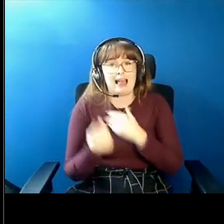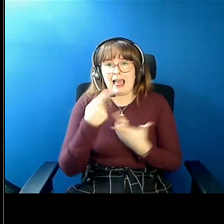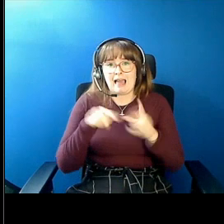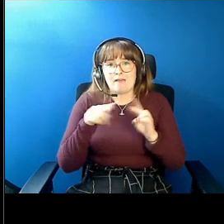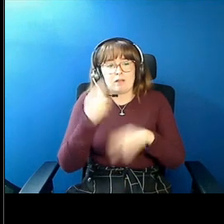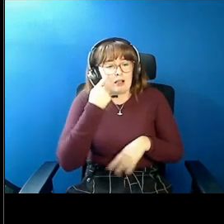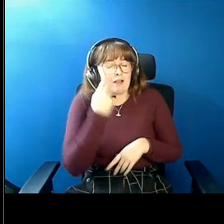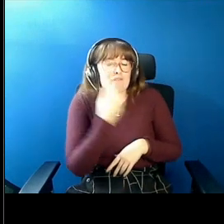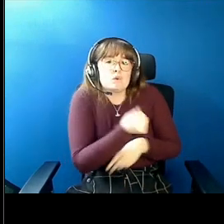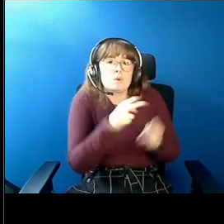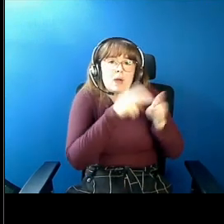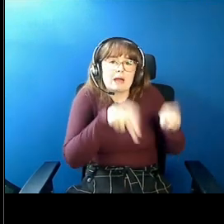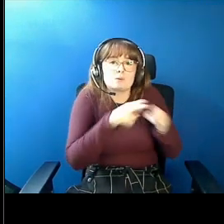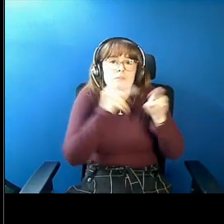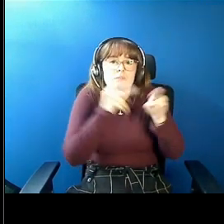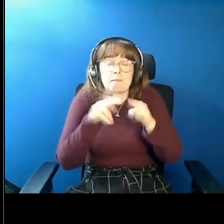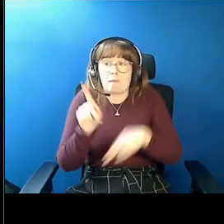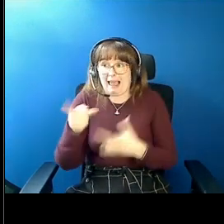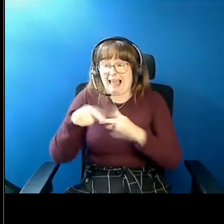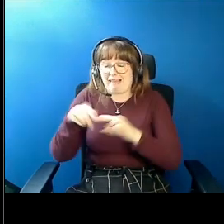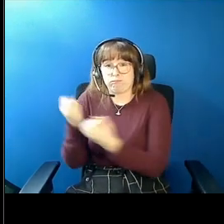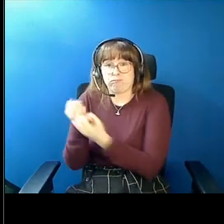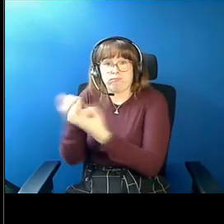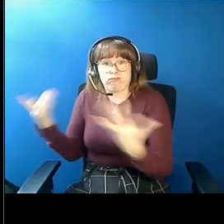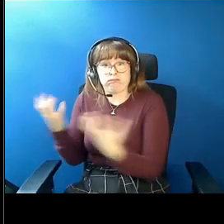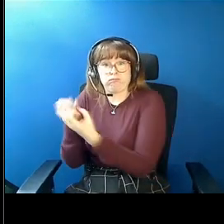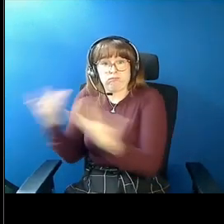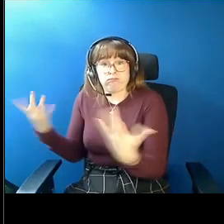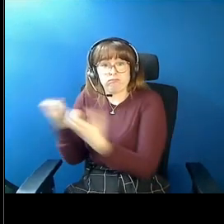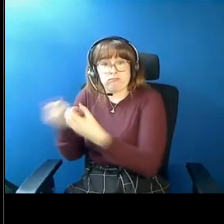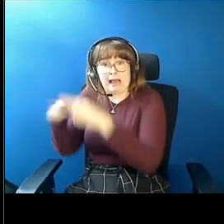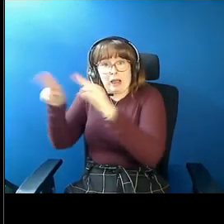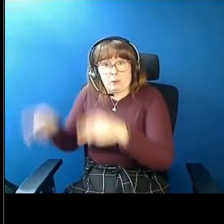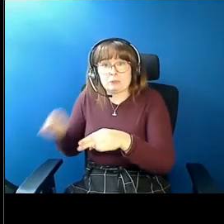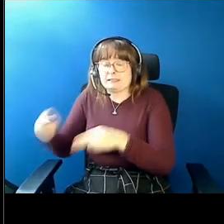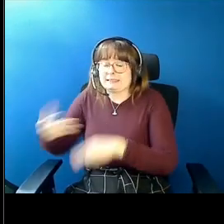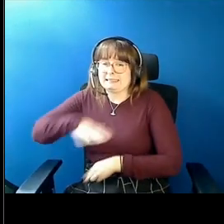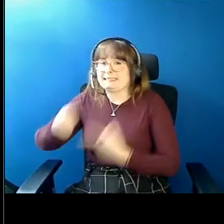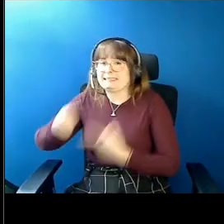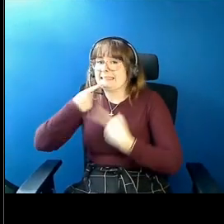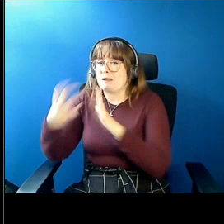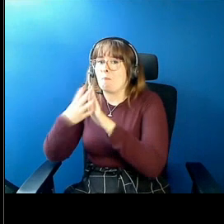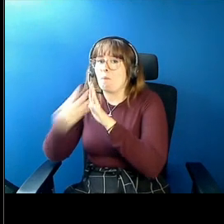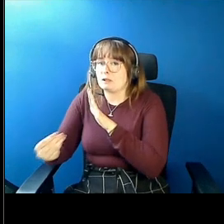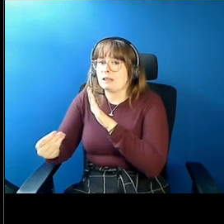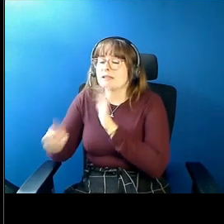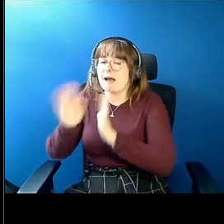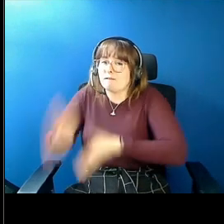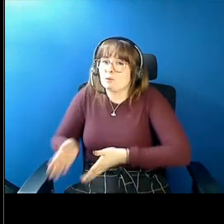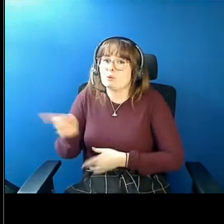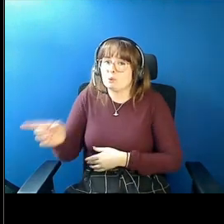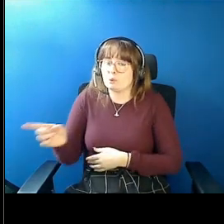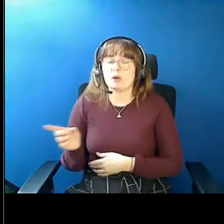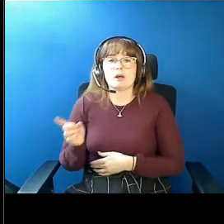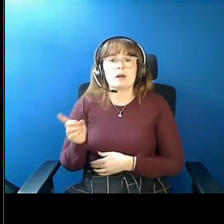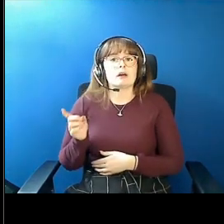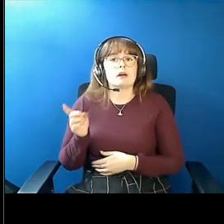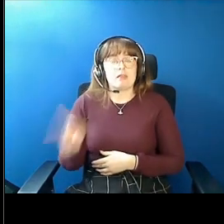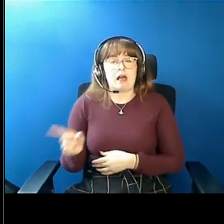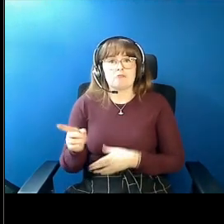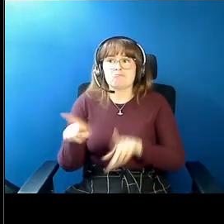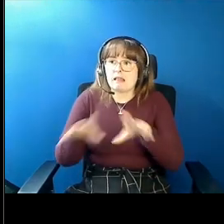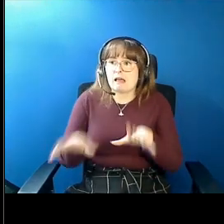manually. When you're looking at hundreds and thousands of properties, you need data modeling capability. And that's answering questions like, what